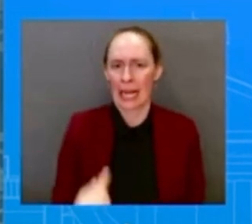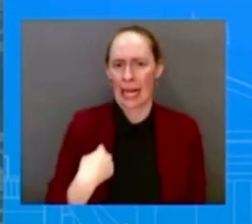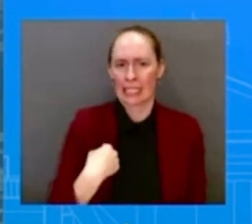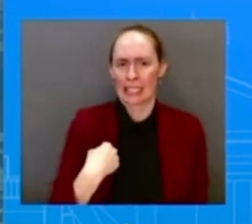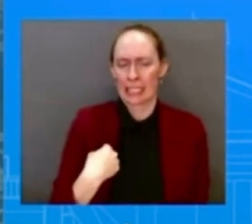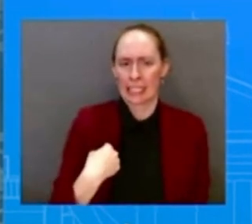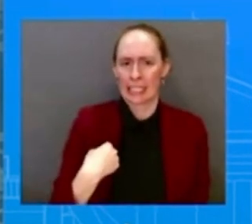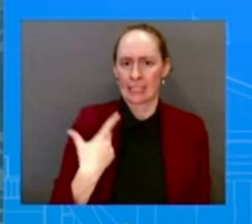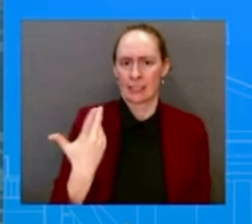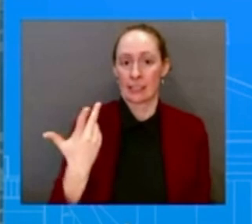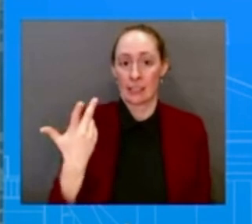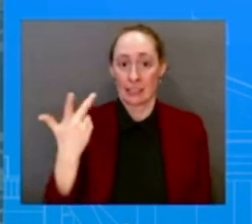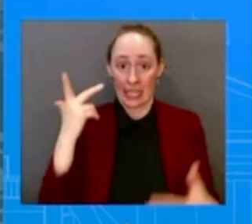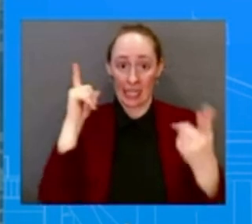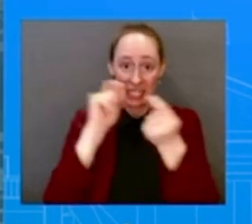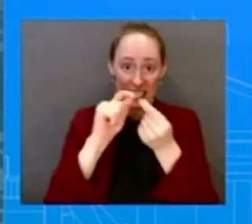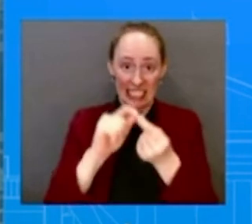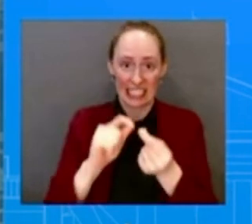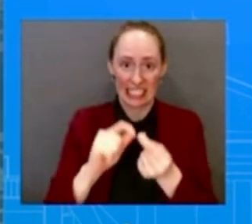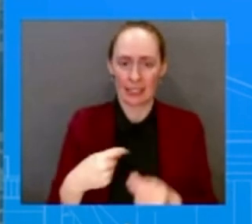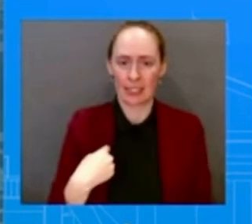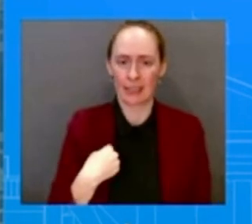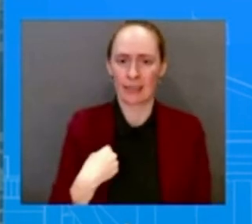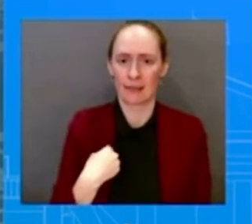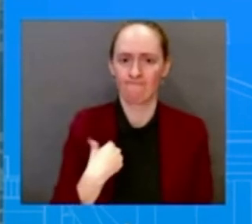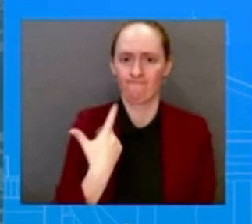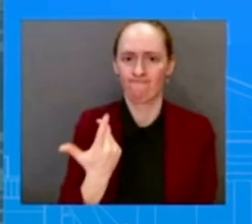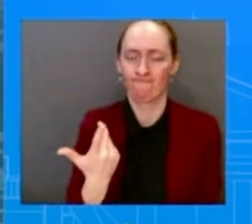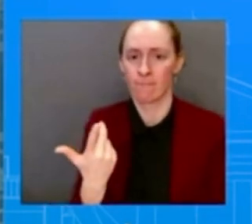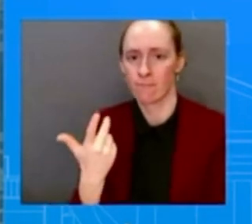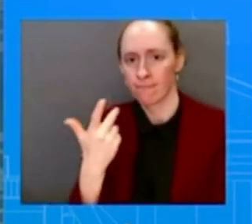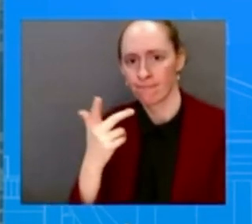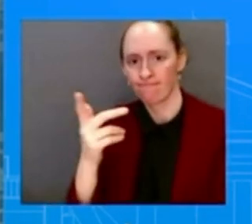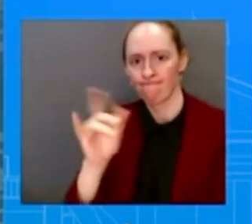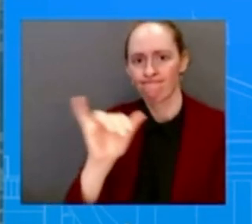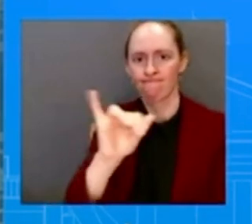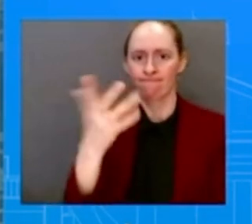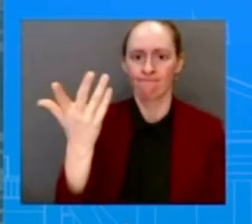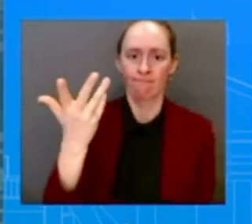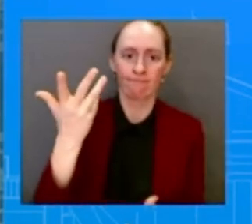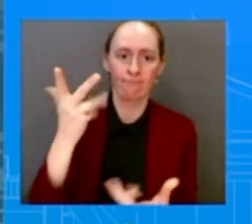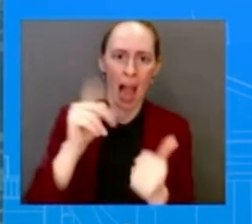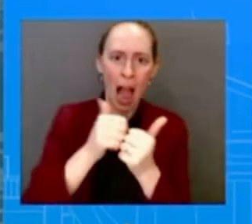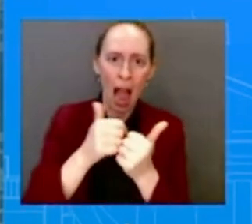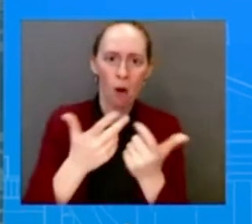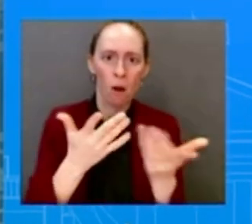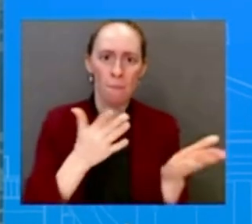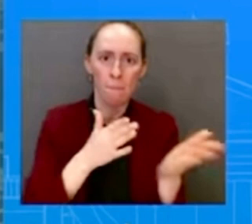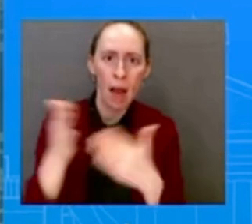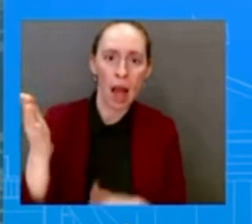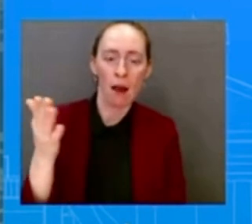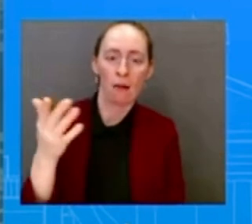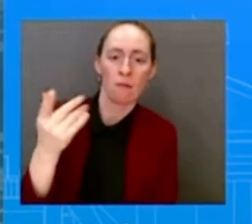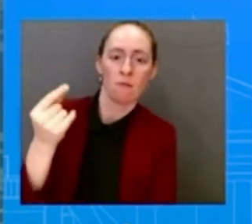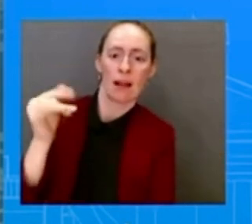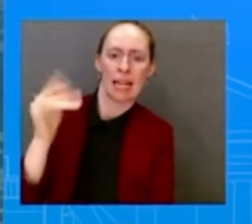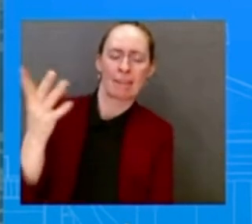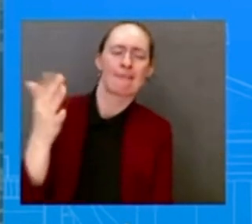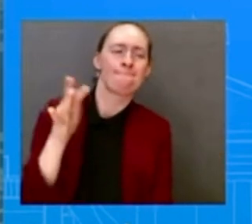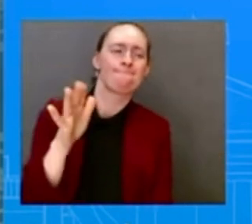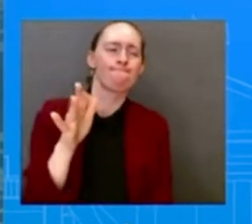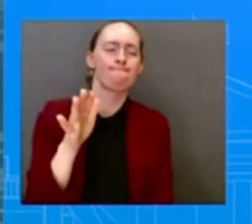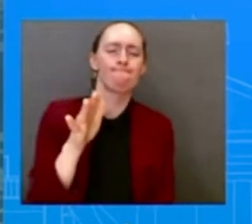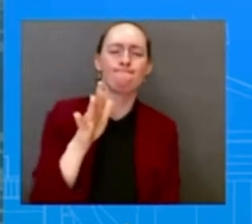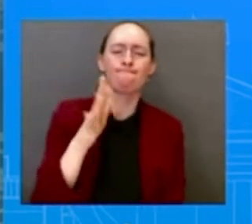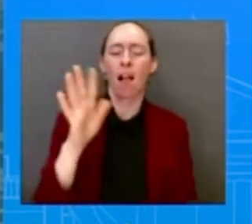USS George H.W. Bush, but obviously there's lots of there's lots of capabilities in the